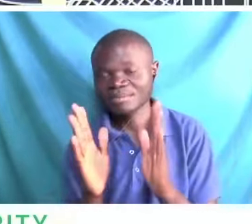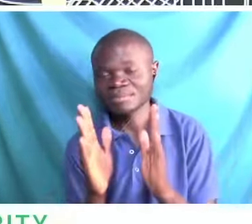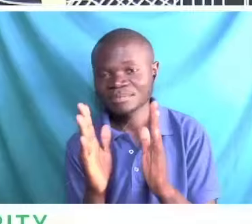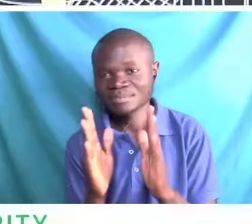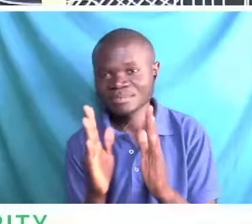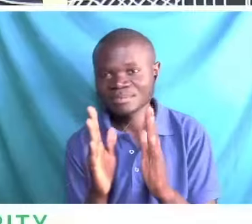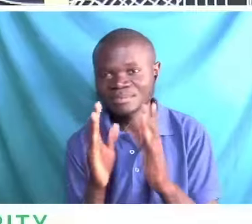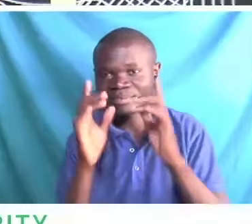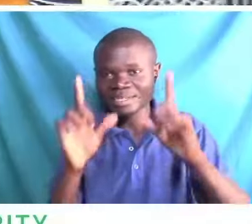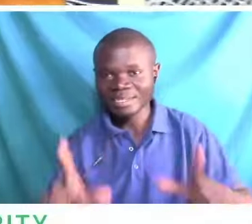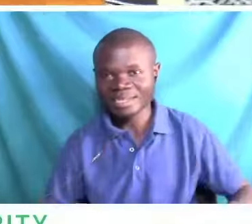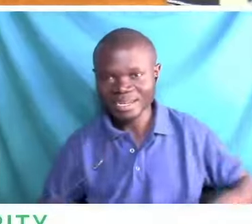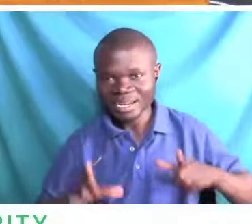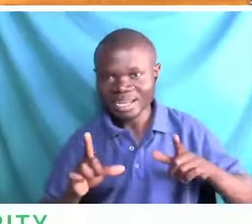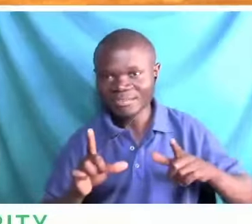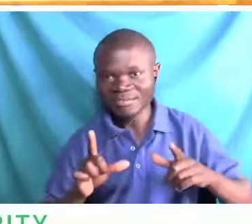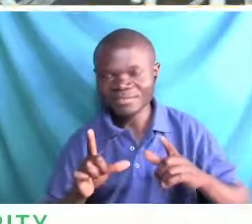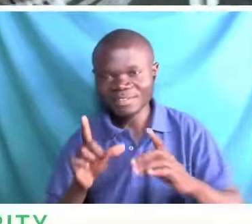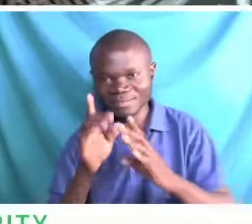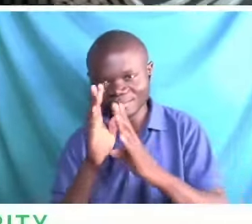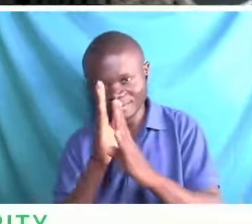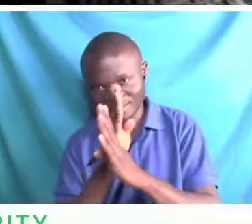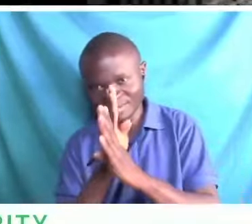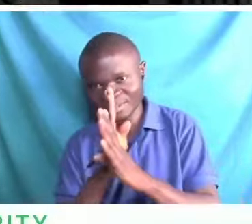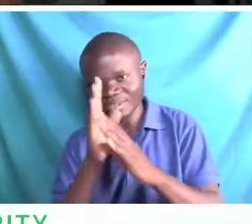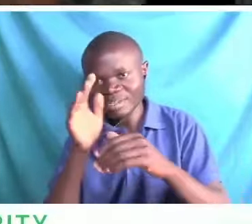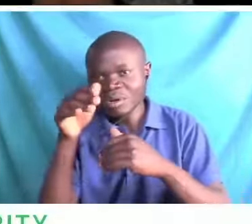Their life is hidden in God.